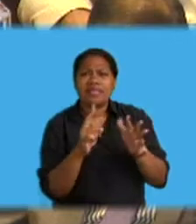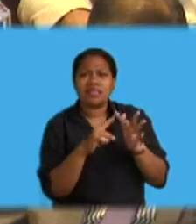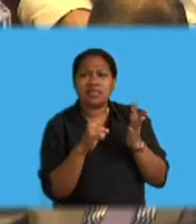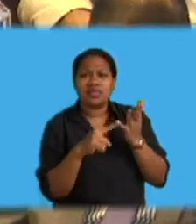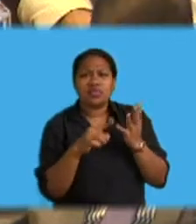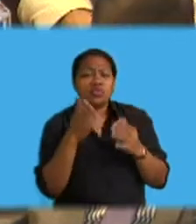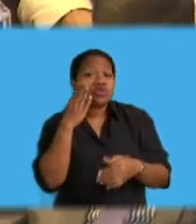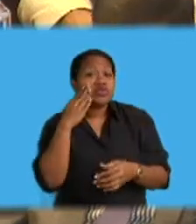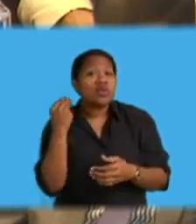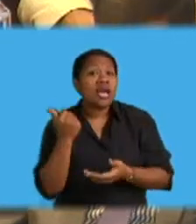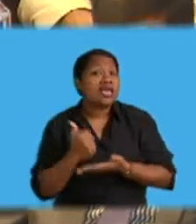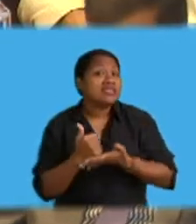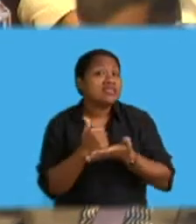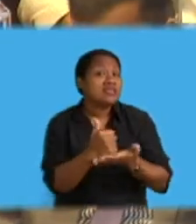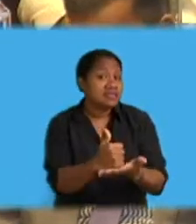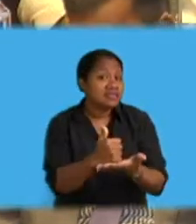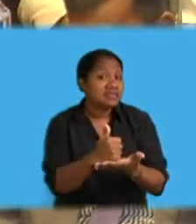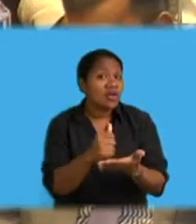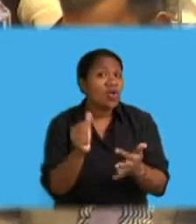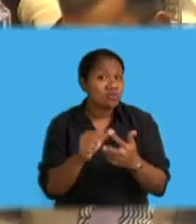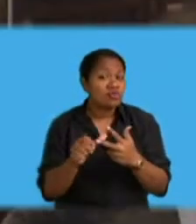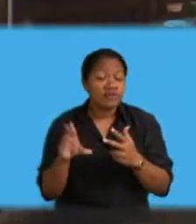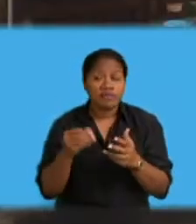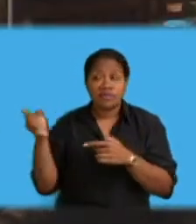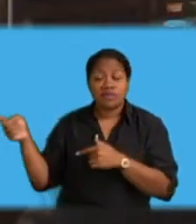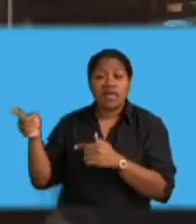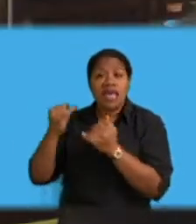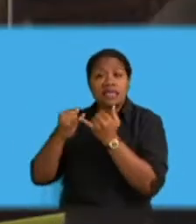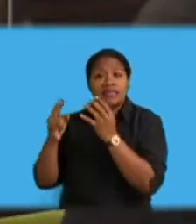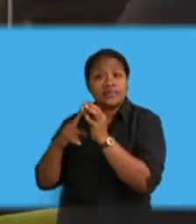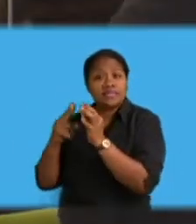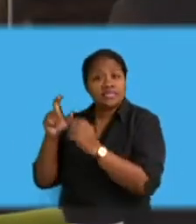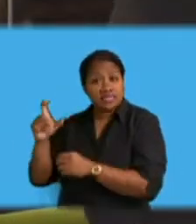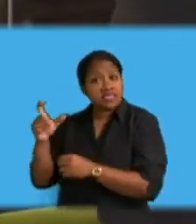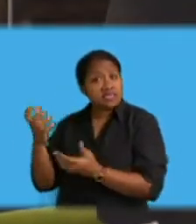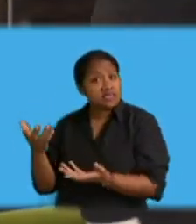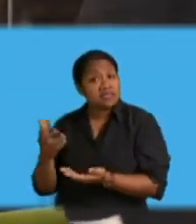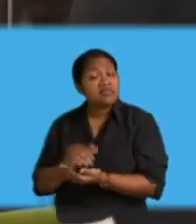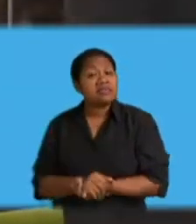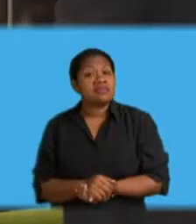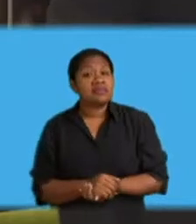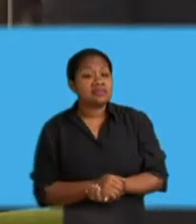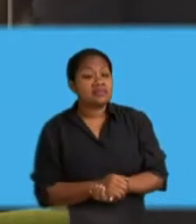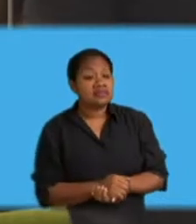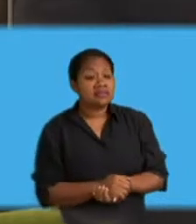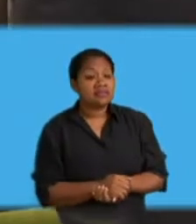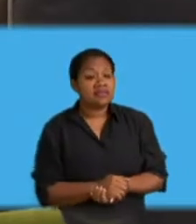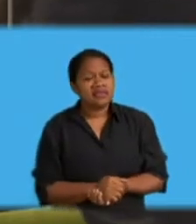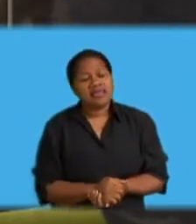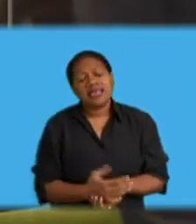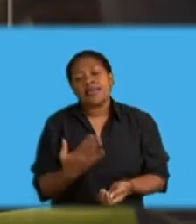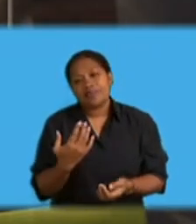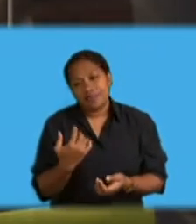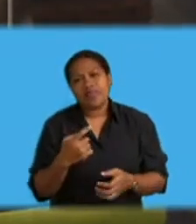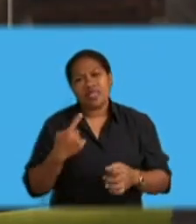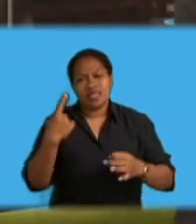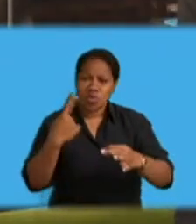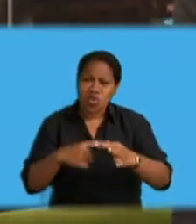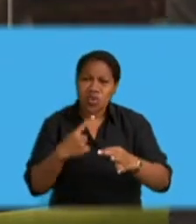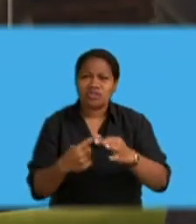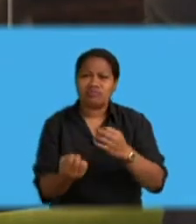via SPC. Thank you. Honourable Acting Prime Minister. There has been questions raised